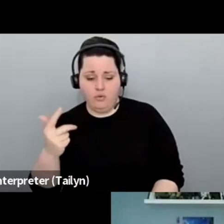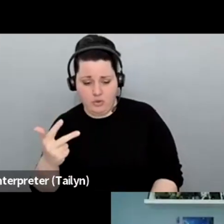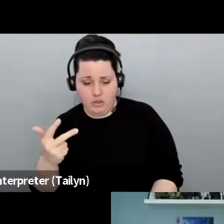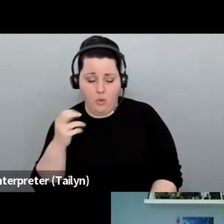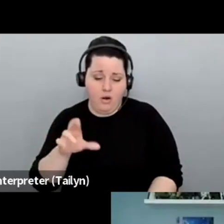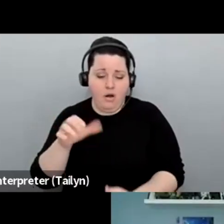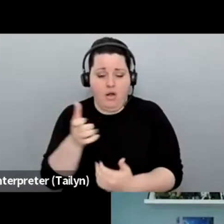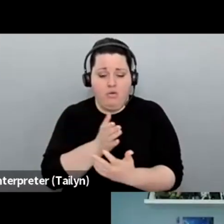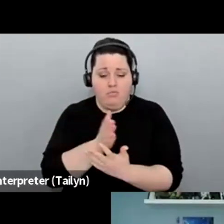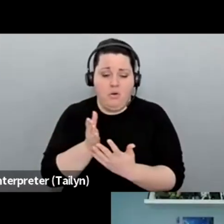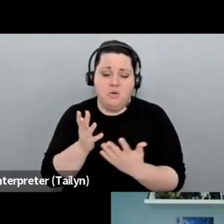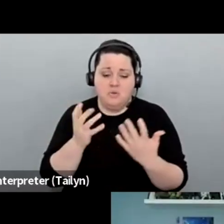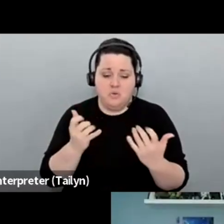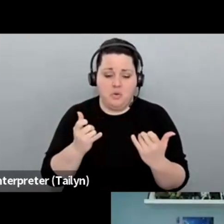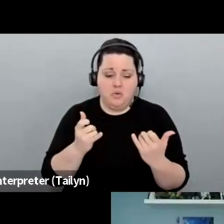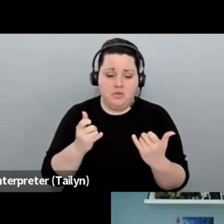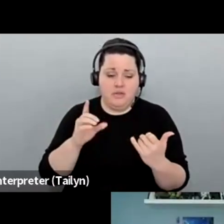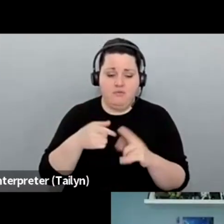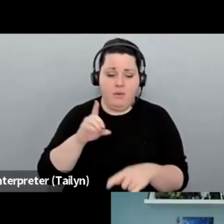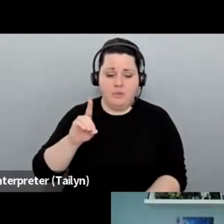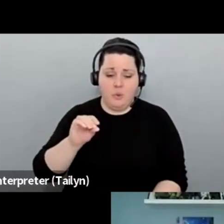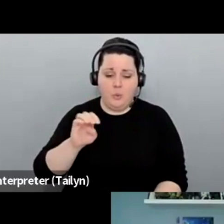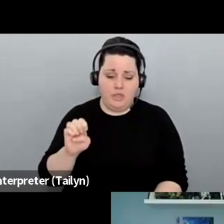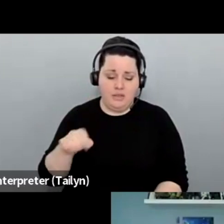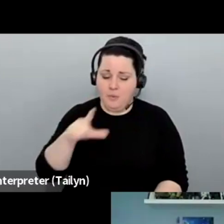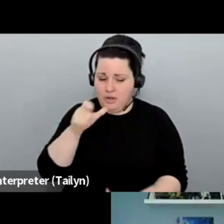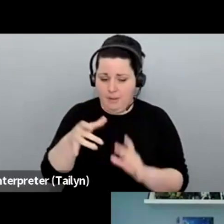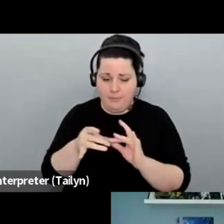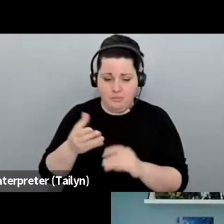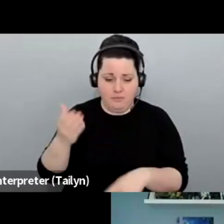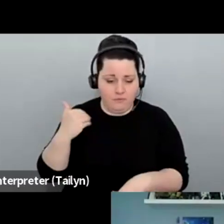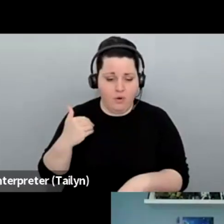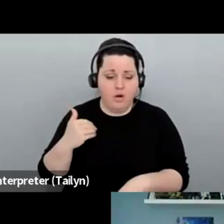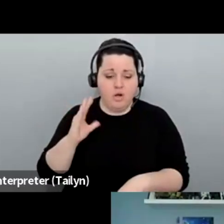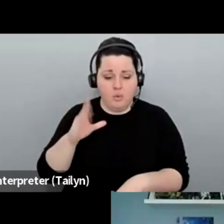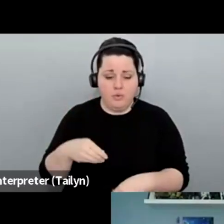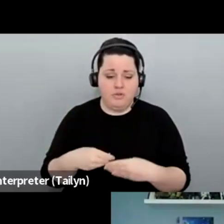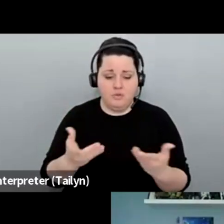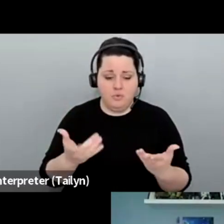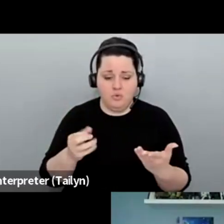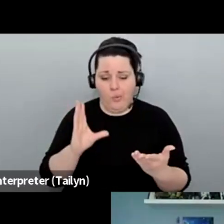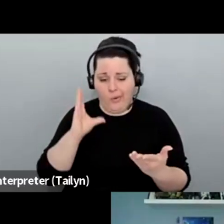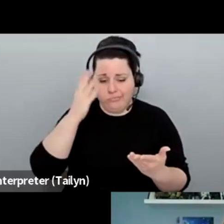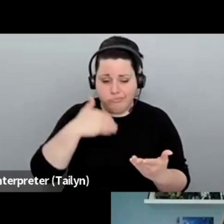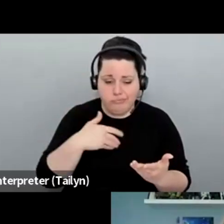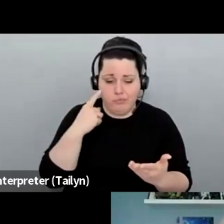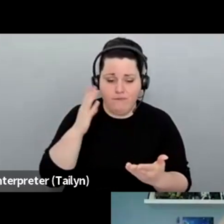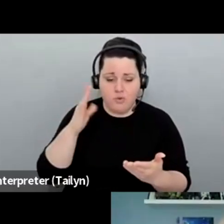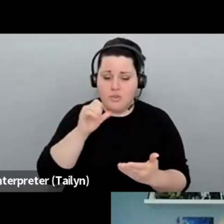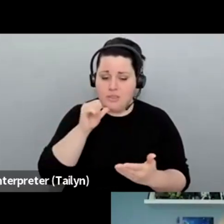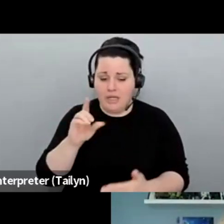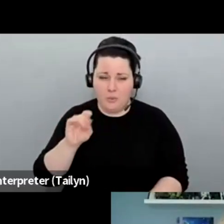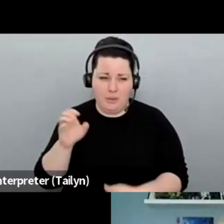other areas currently administered by the DOE not previously mentioned would be dispersed or overseen in the future non-DOE plans? I